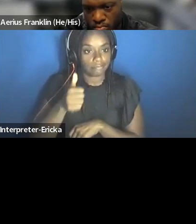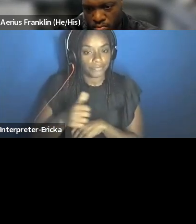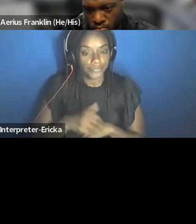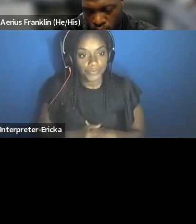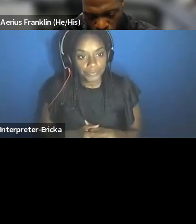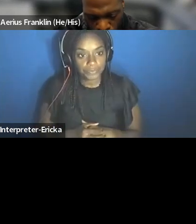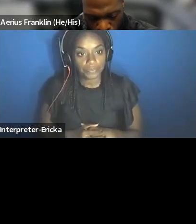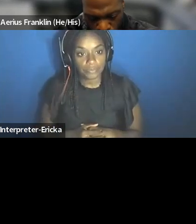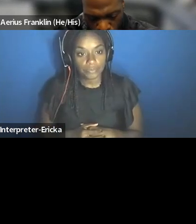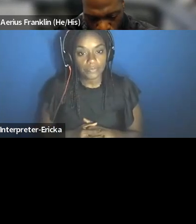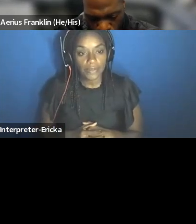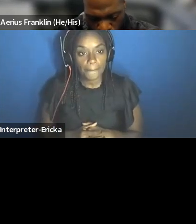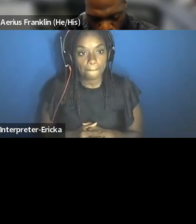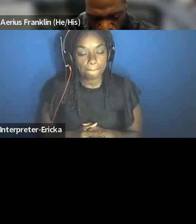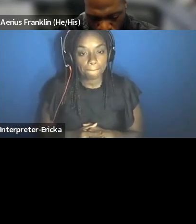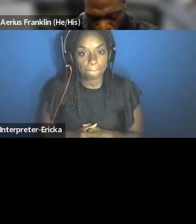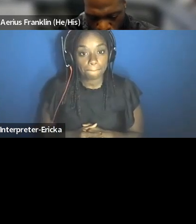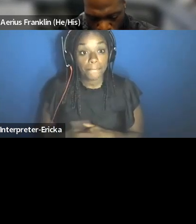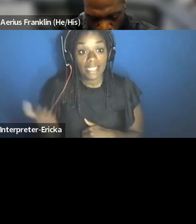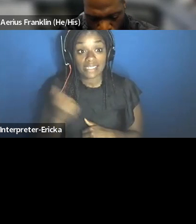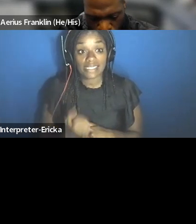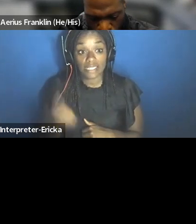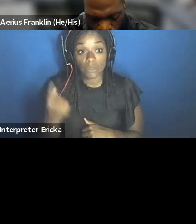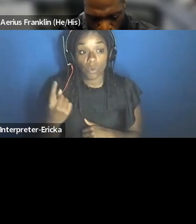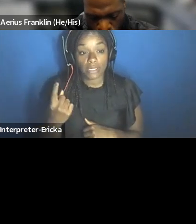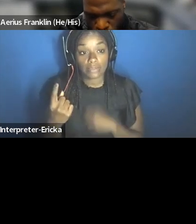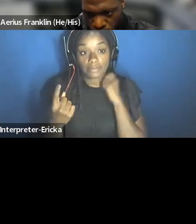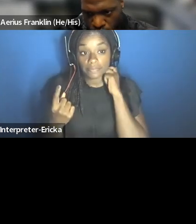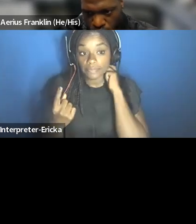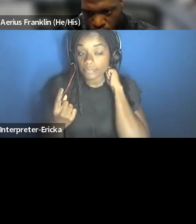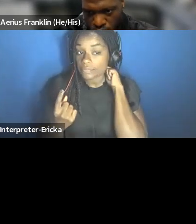And so I guess the first thing is has anybody been facing any